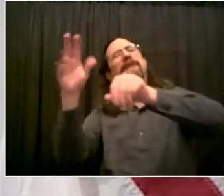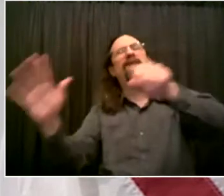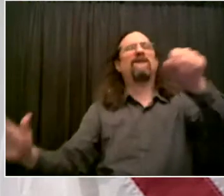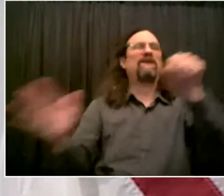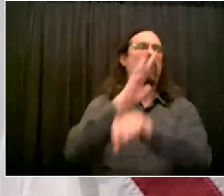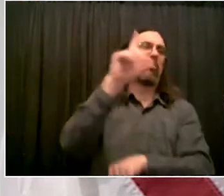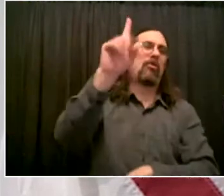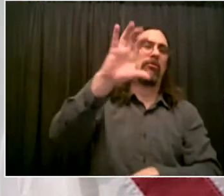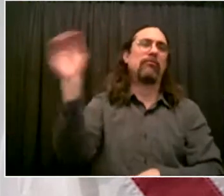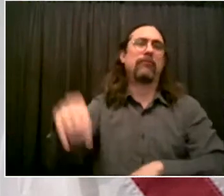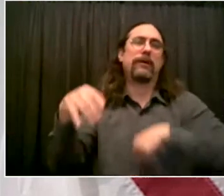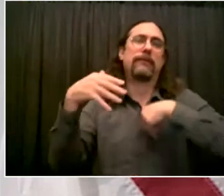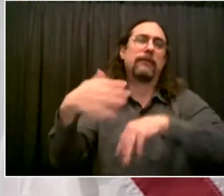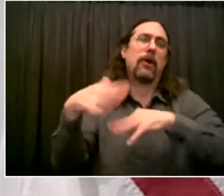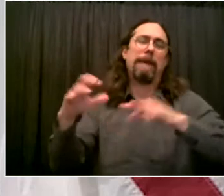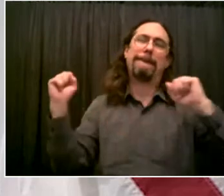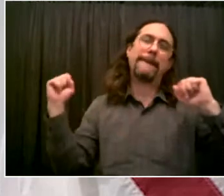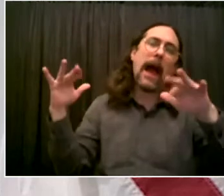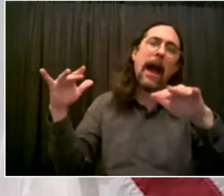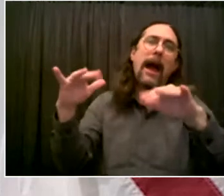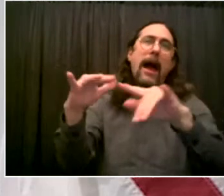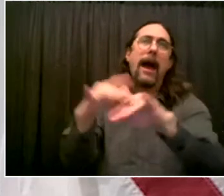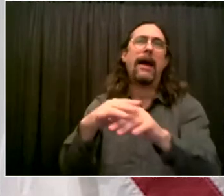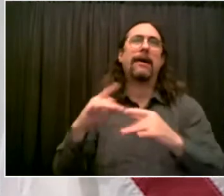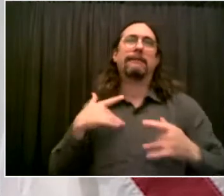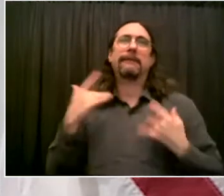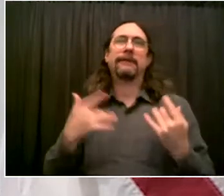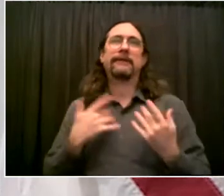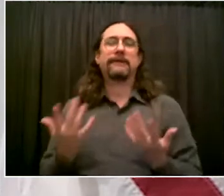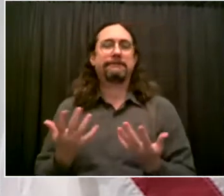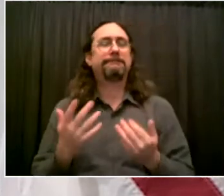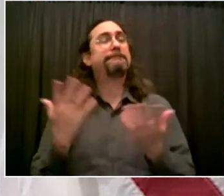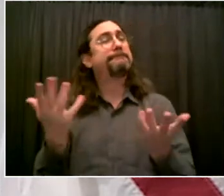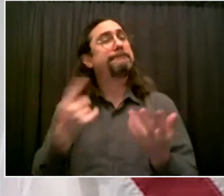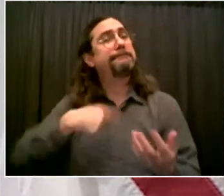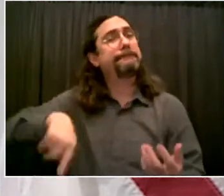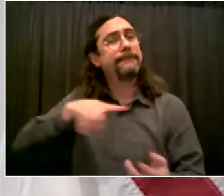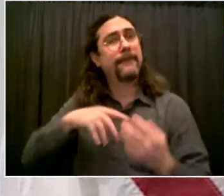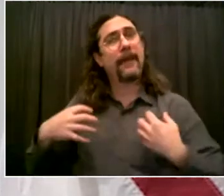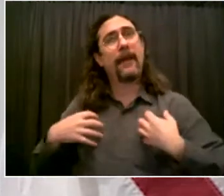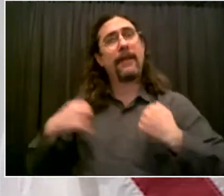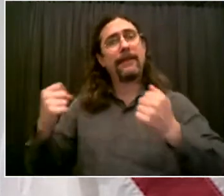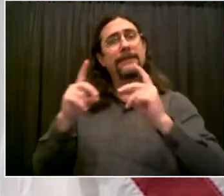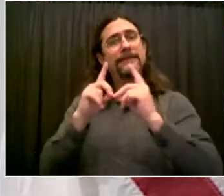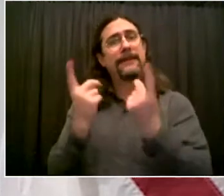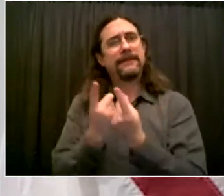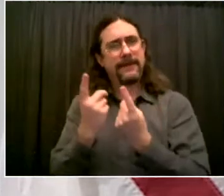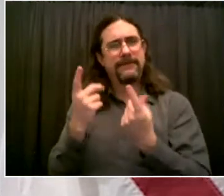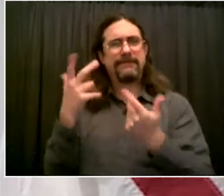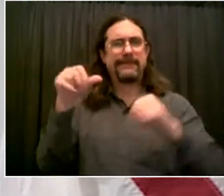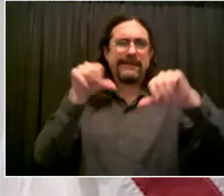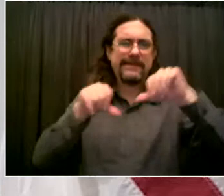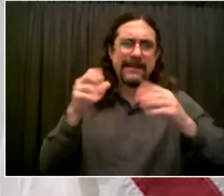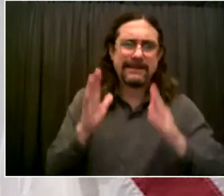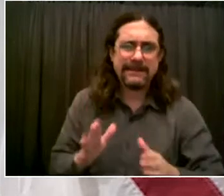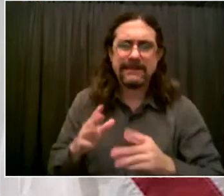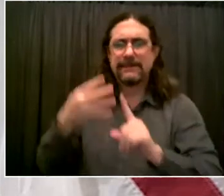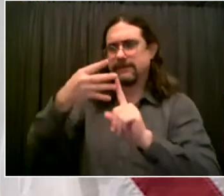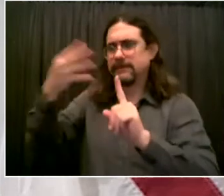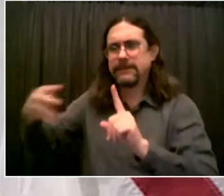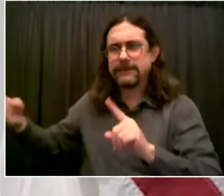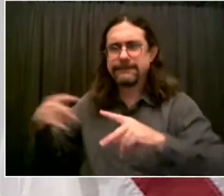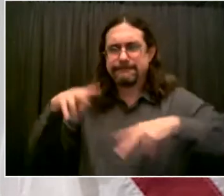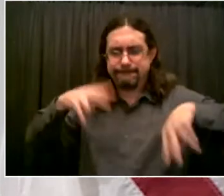we're certainly not there yet. And second, when we believe we're coming up to the point where parades can start to occur again